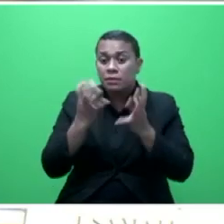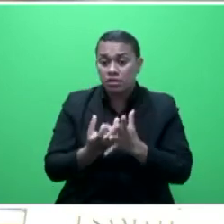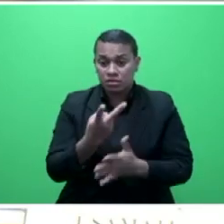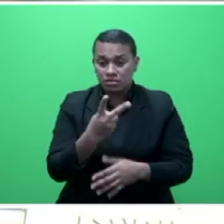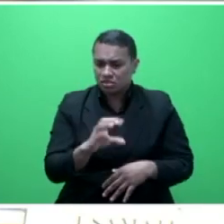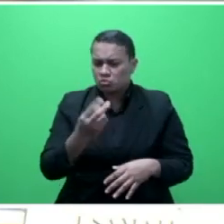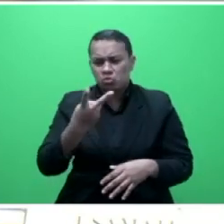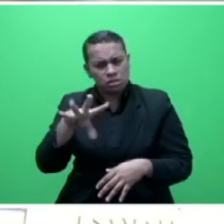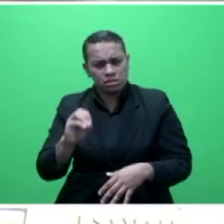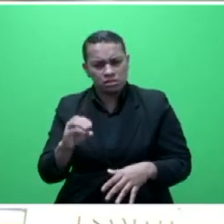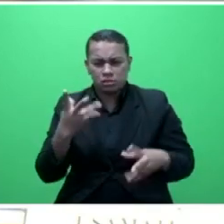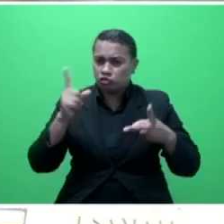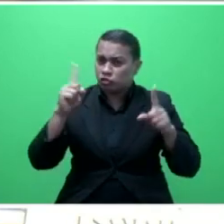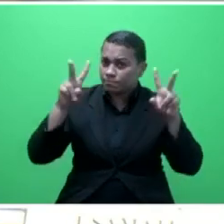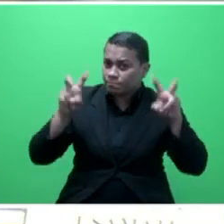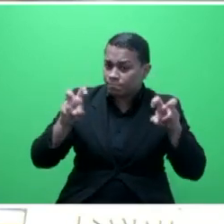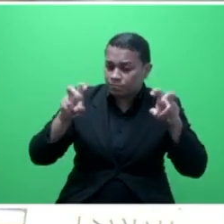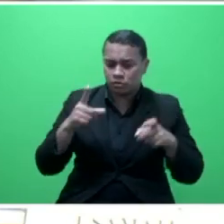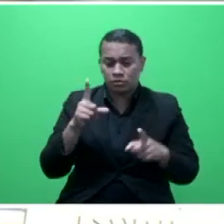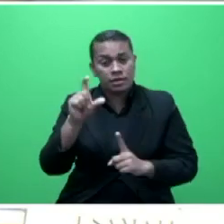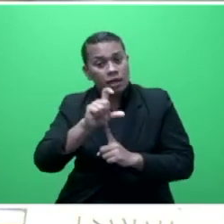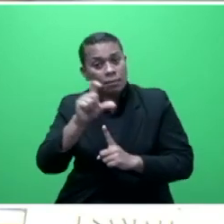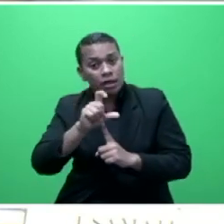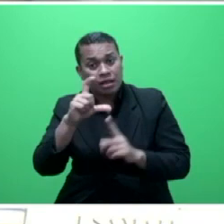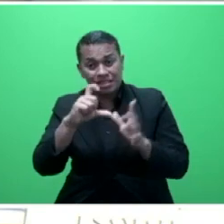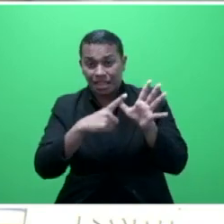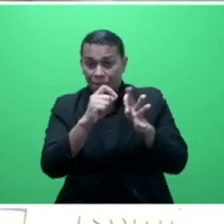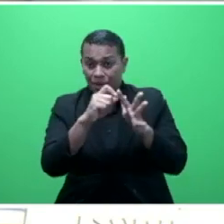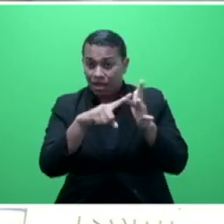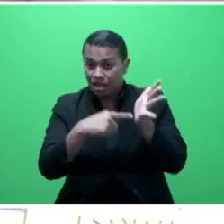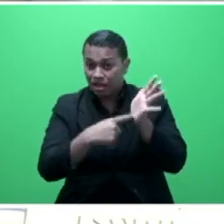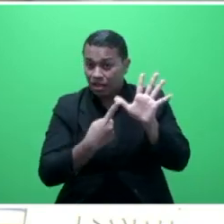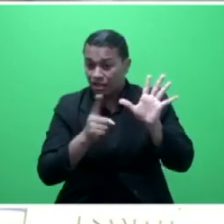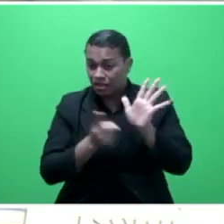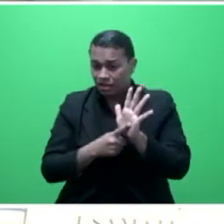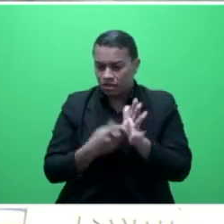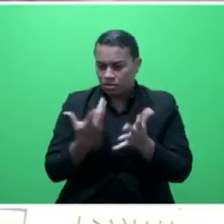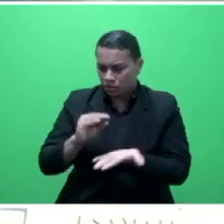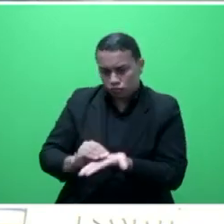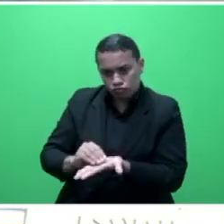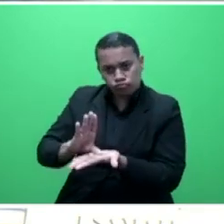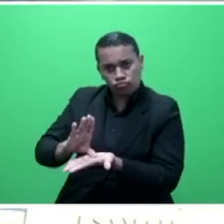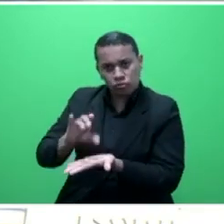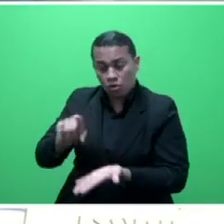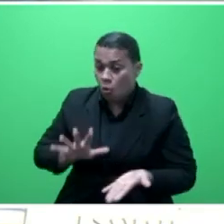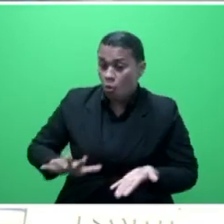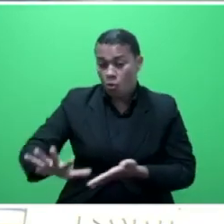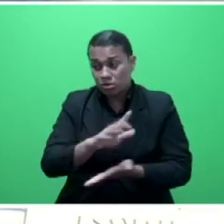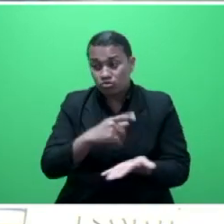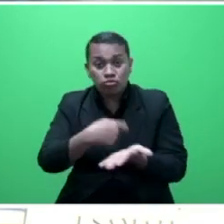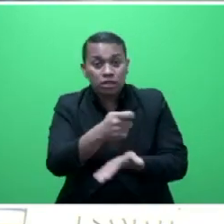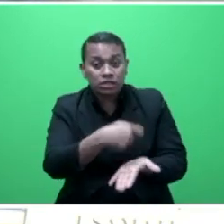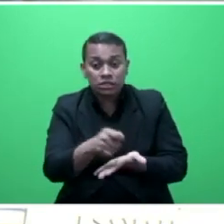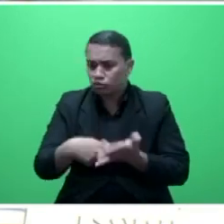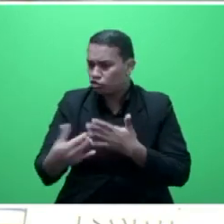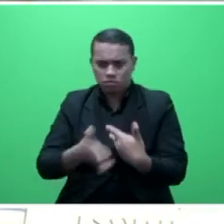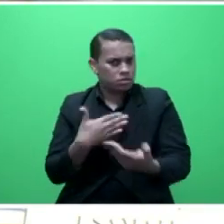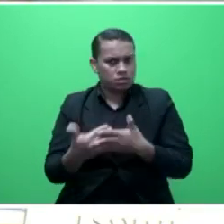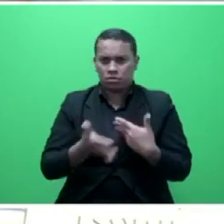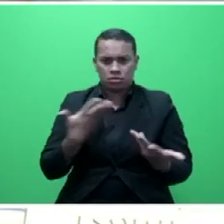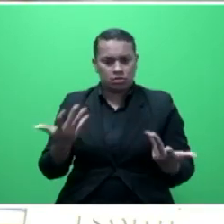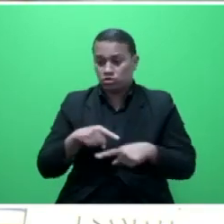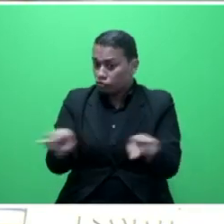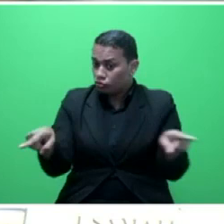now permanently increase to 3:1. All residential rents, regardless of turnover, are now VAT